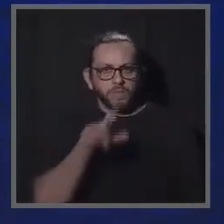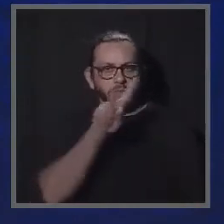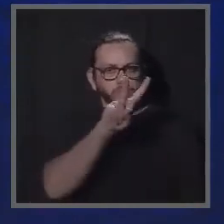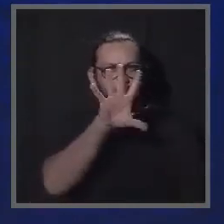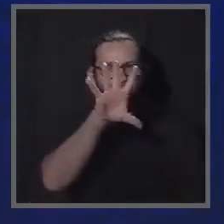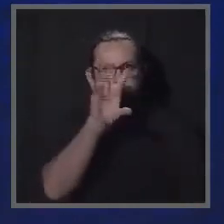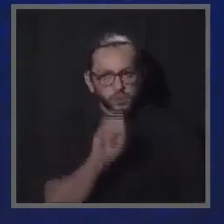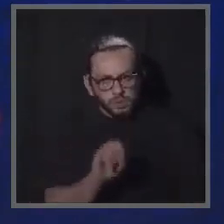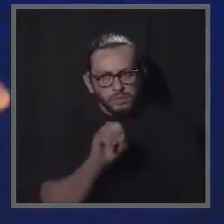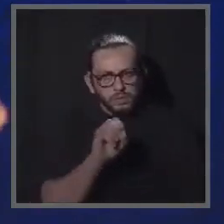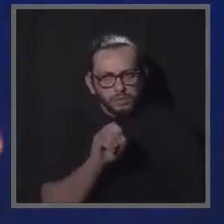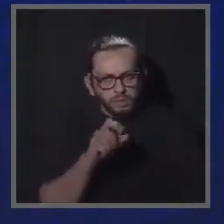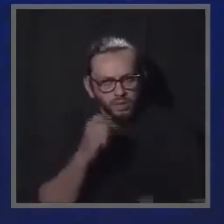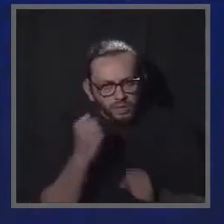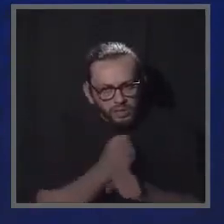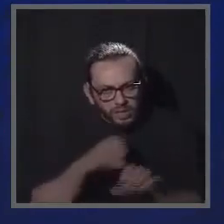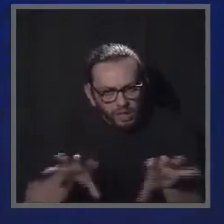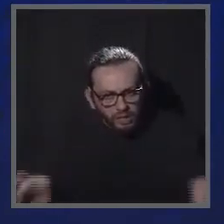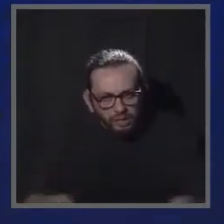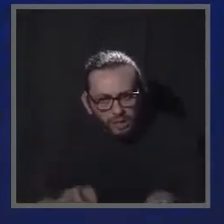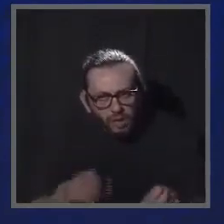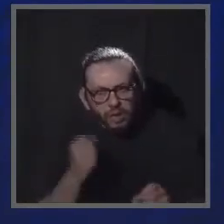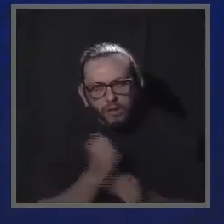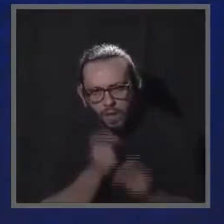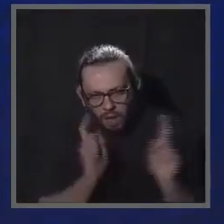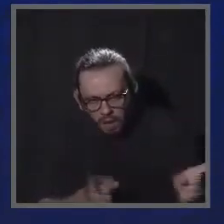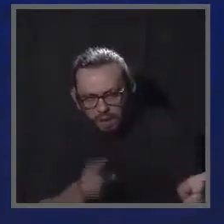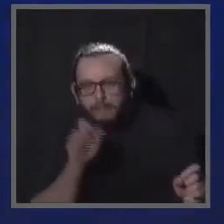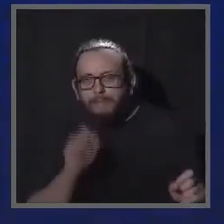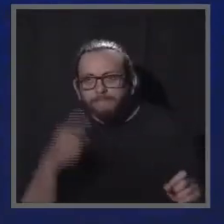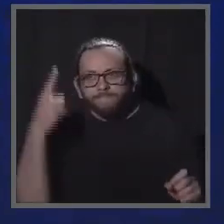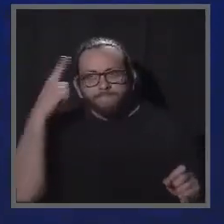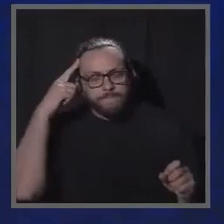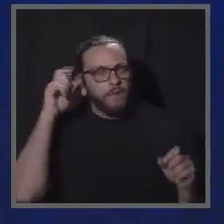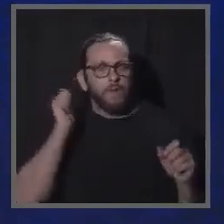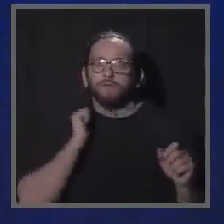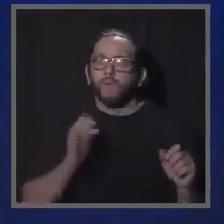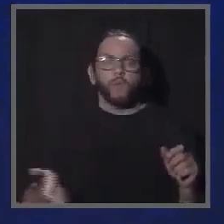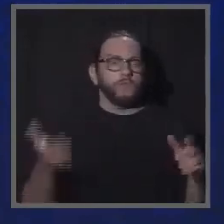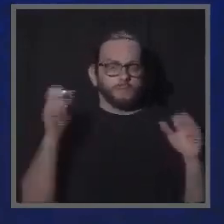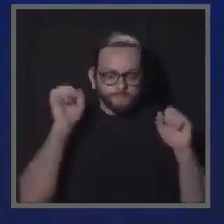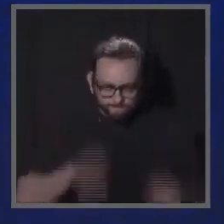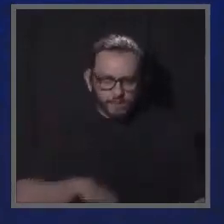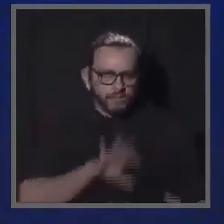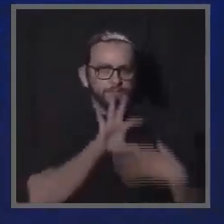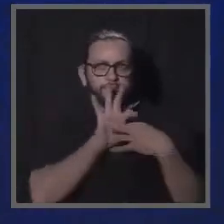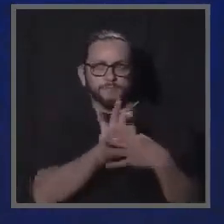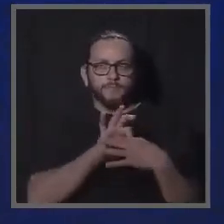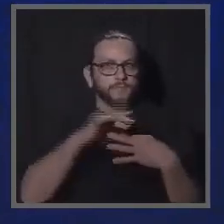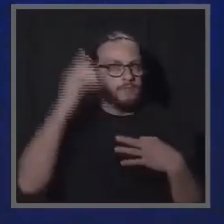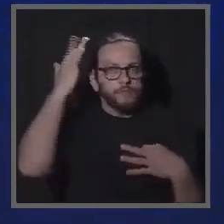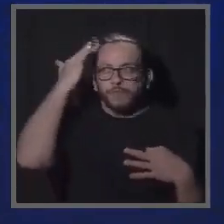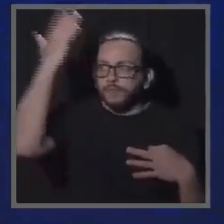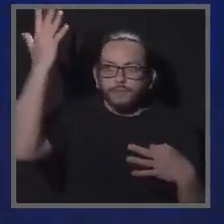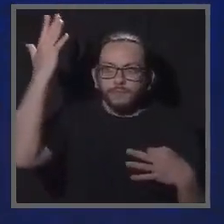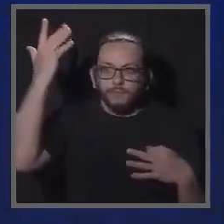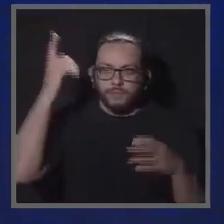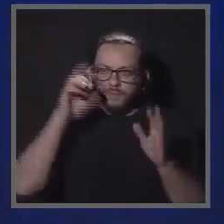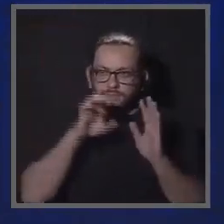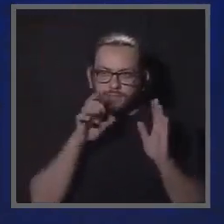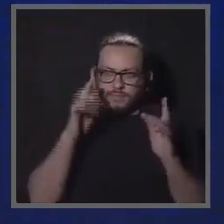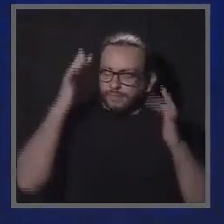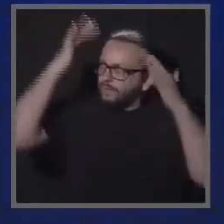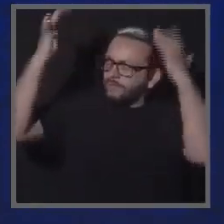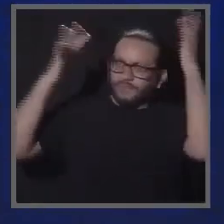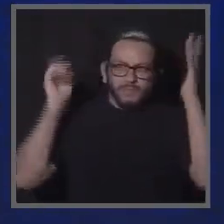people who are involved in these activities, and this tells us very clearly that this relationship is not just a very